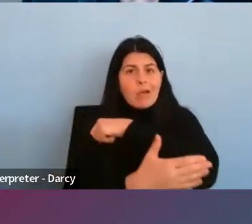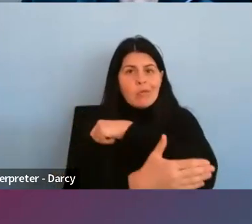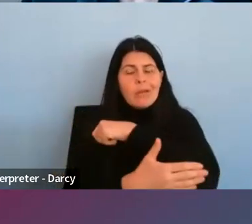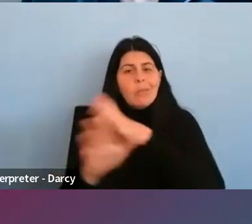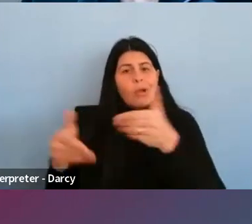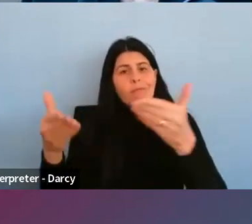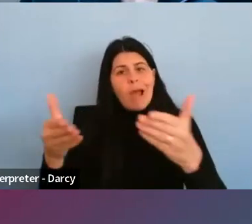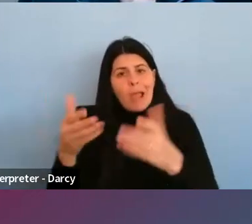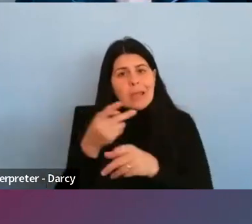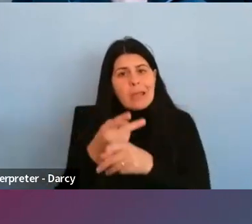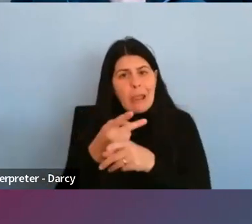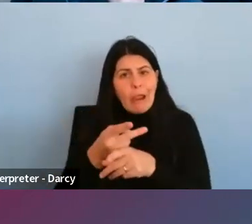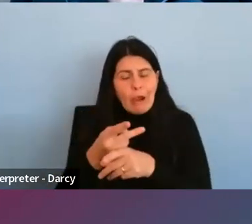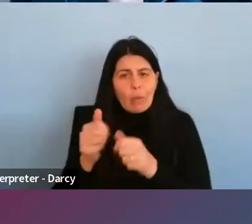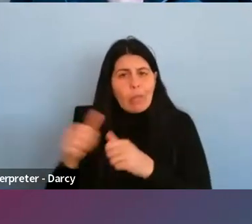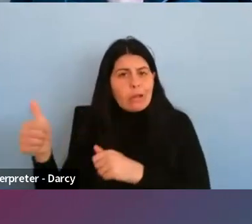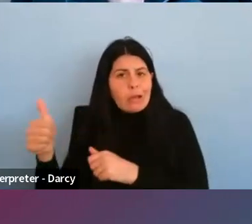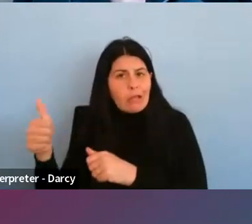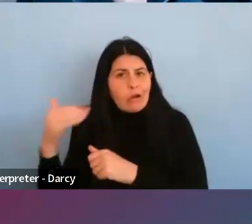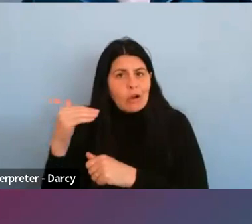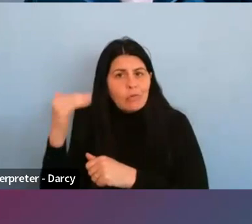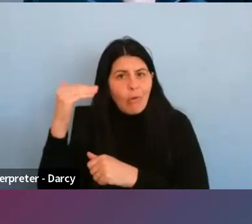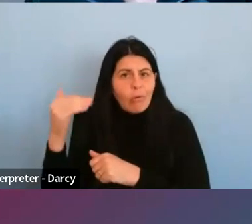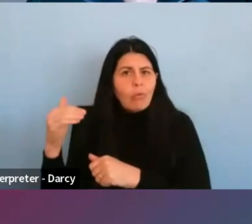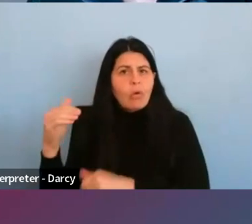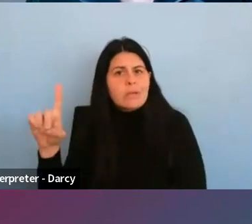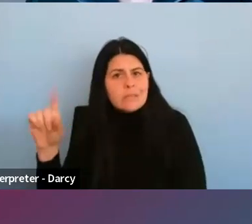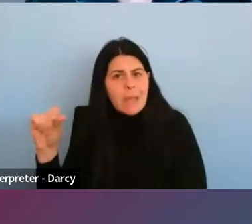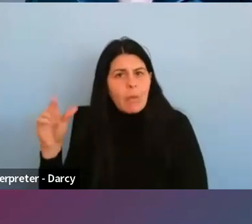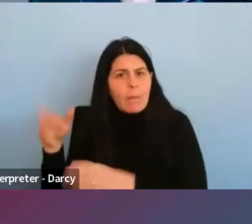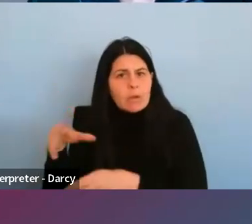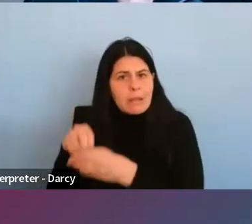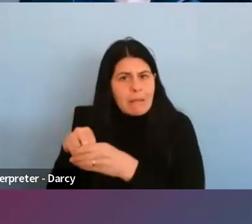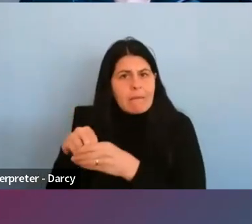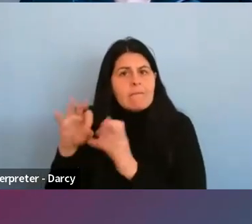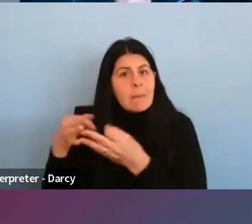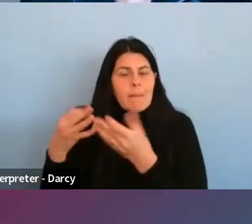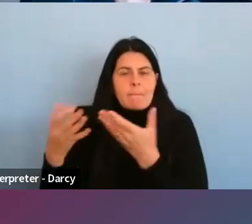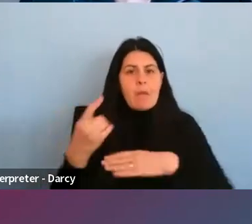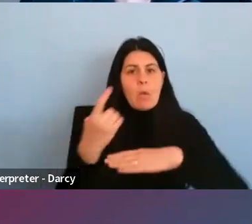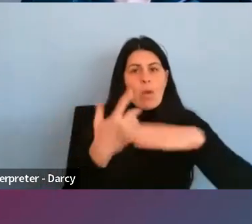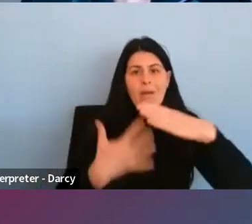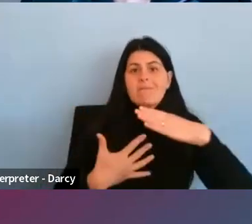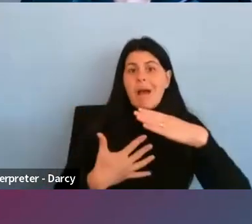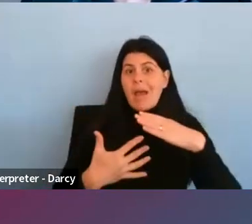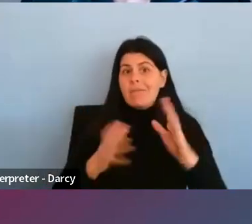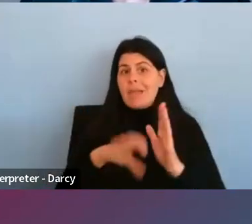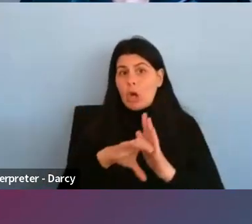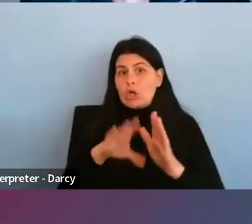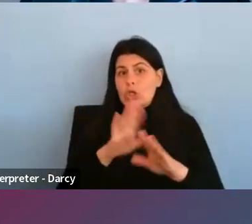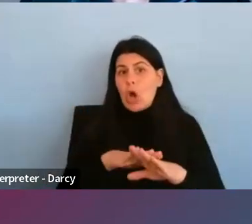providing care to another adult or disabled person in their family, like, maybe one in five characters on our screens should also be